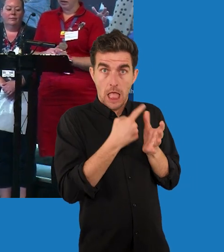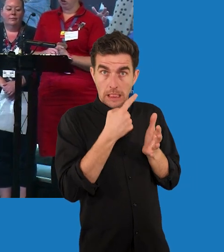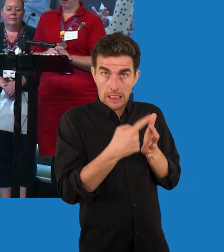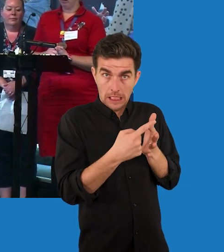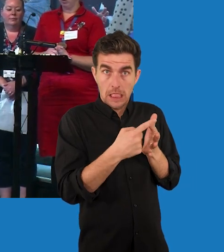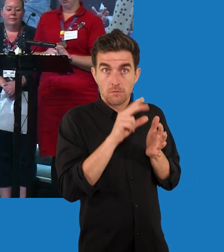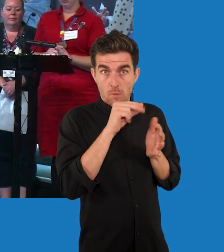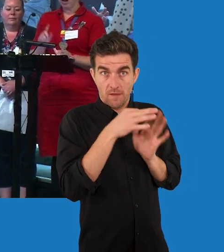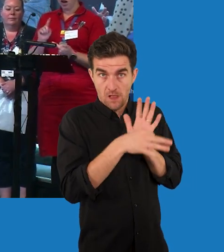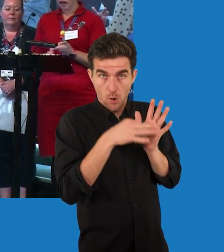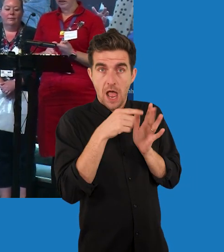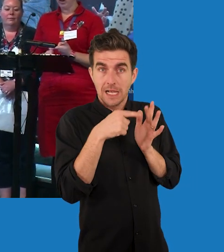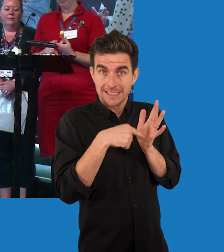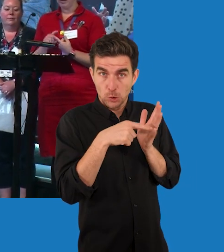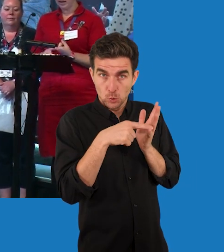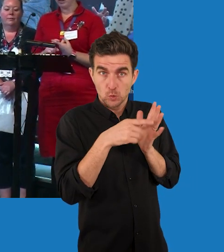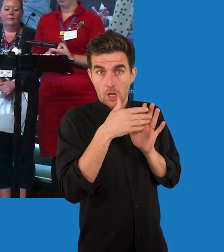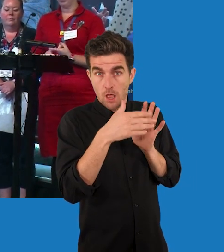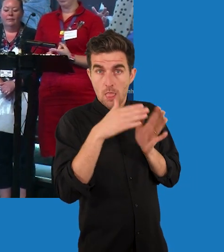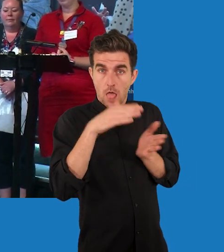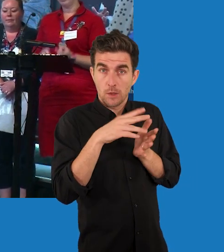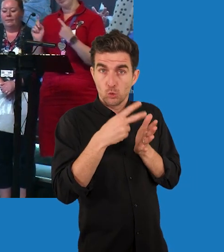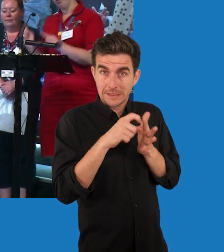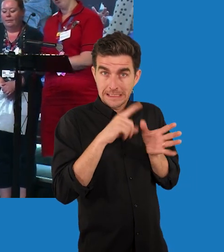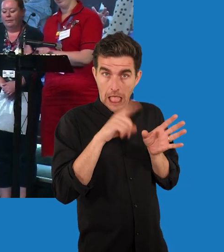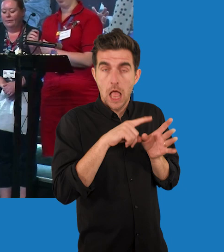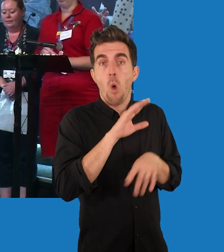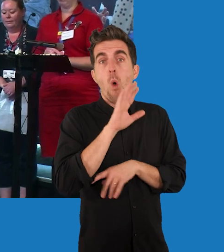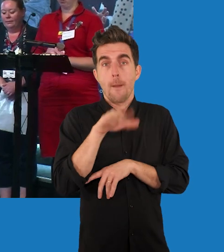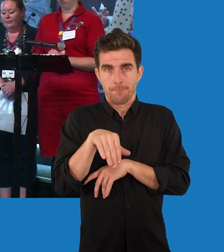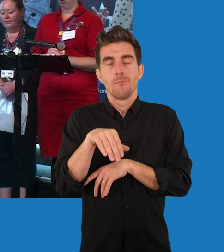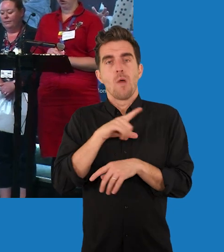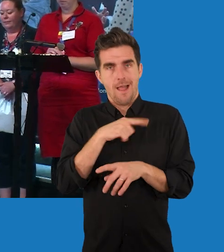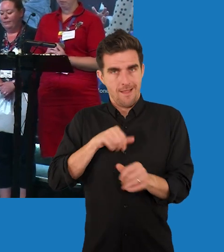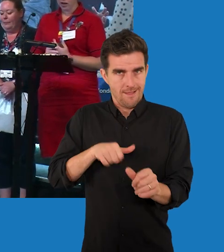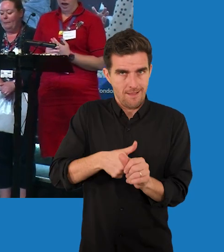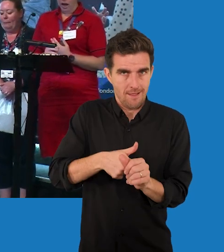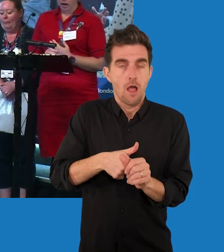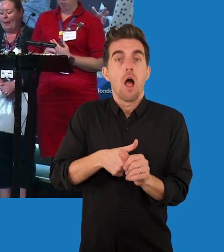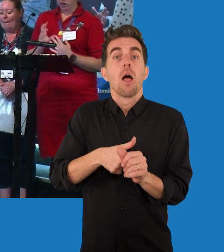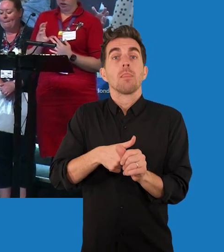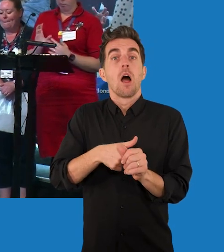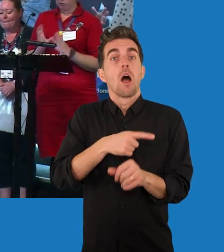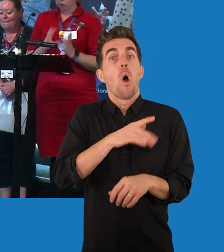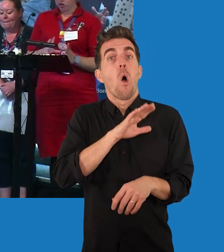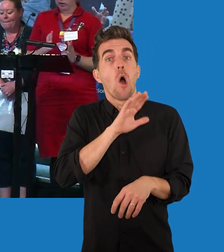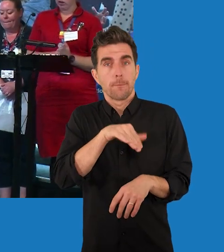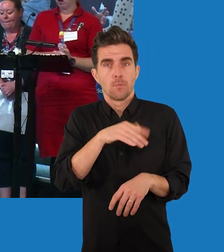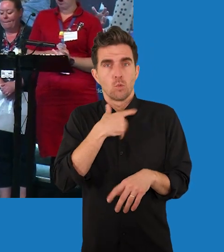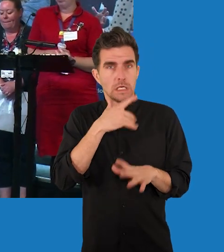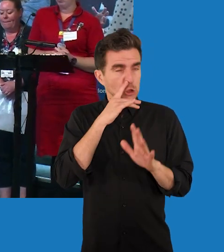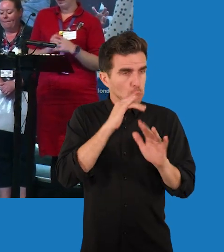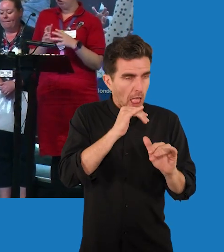for less than 12 hours, ITU for less than 2 days, and came straight home on the virtual ward. So before she